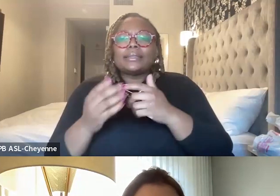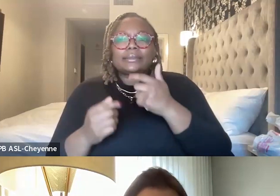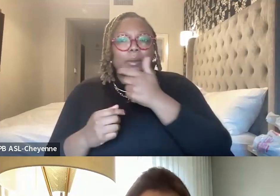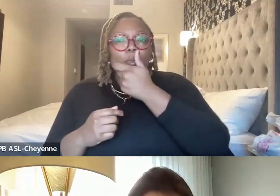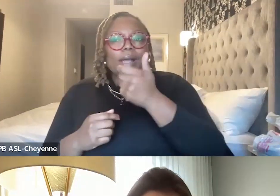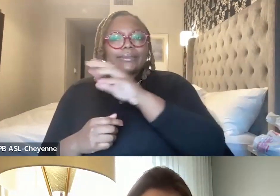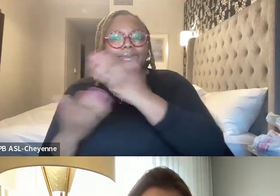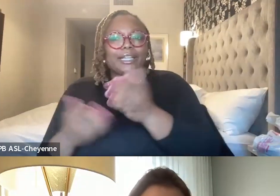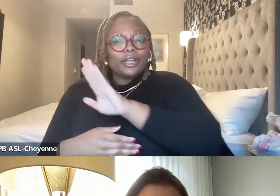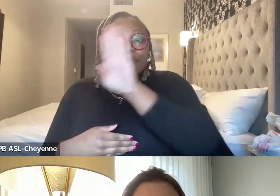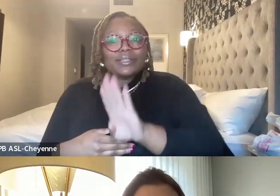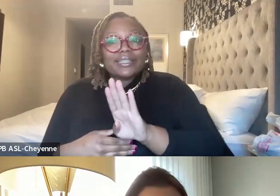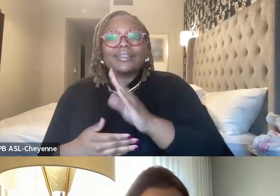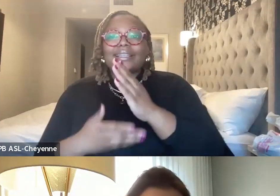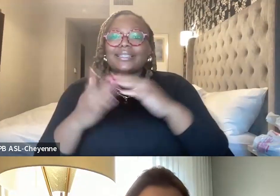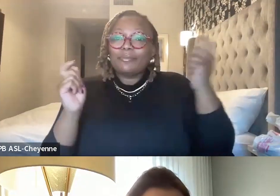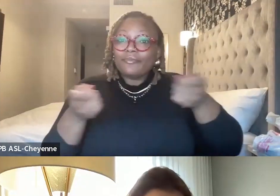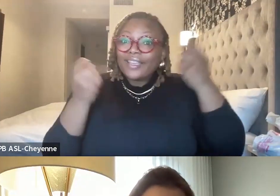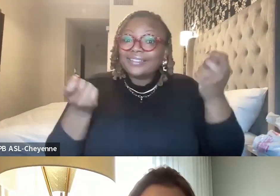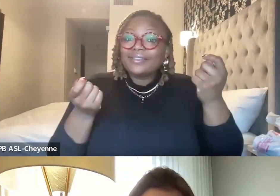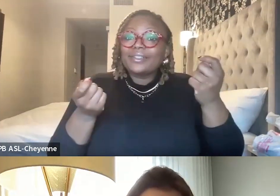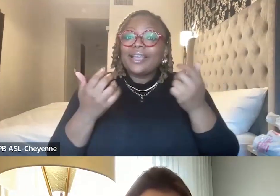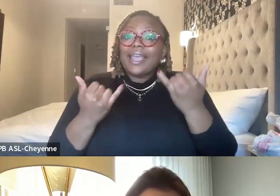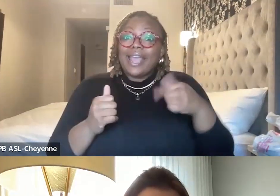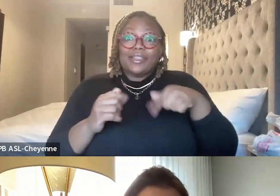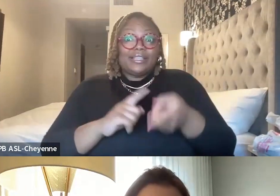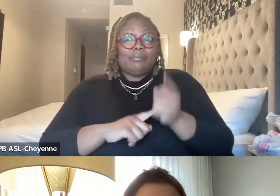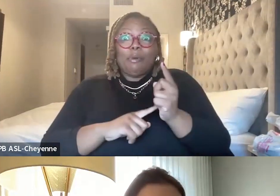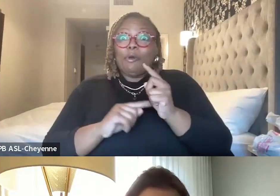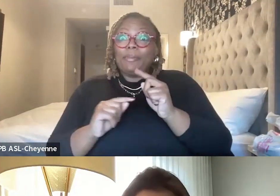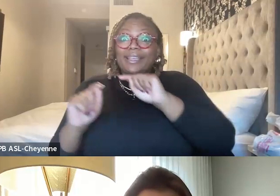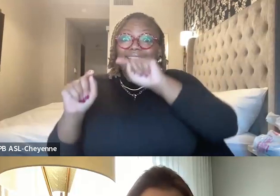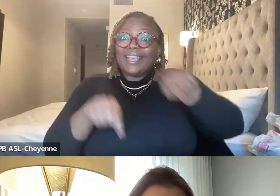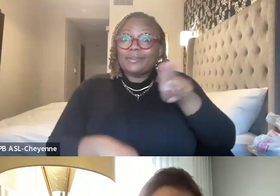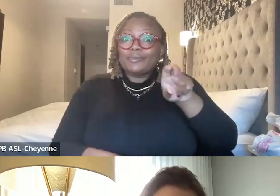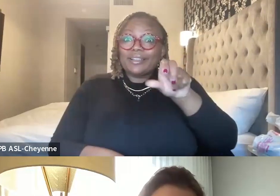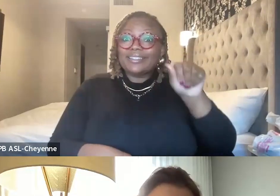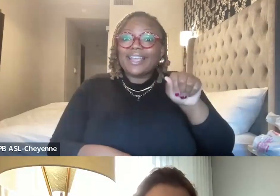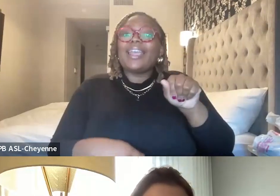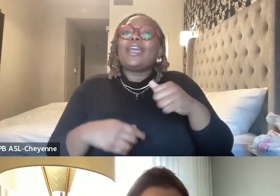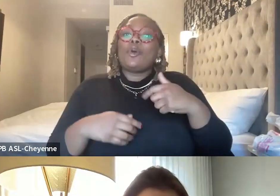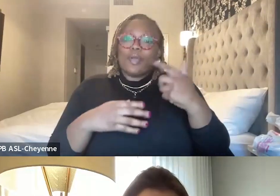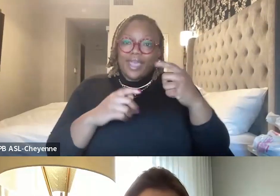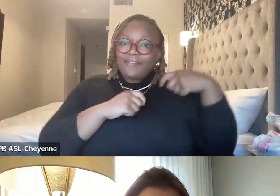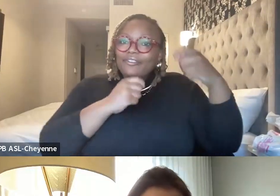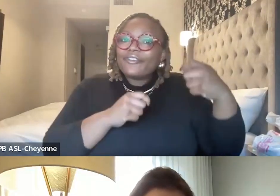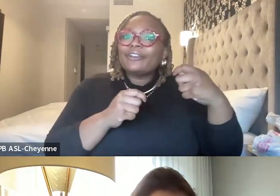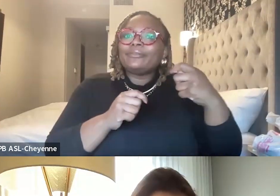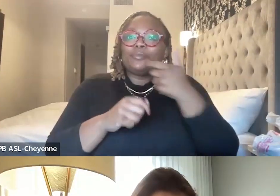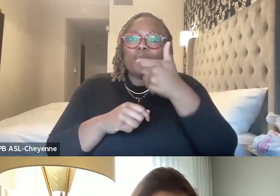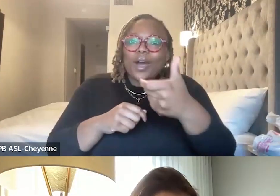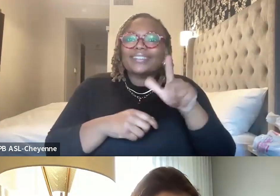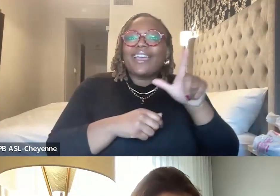Brazil in some festivals. Now we are this moment in US, we're going to screening in LA and then in New York,